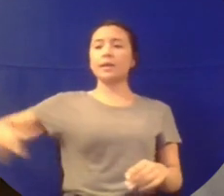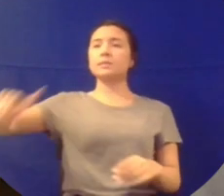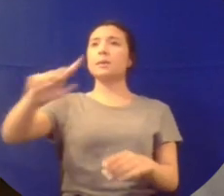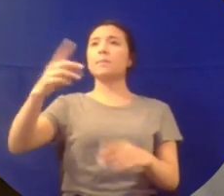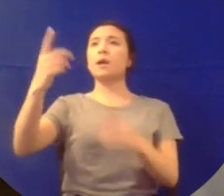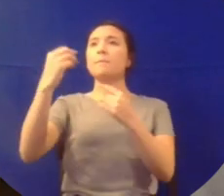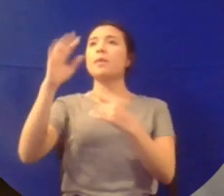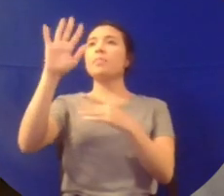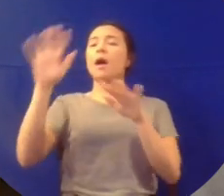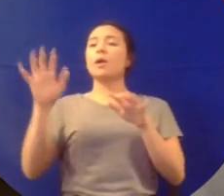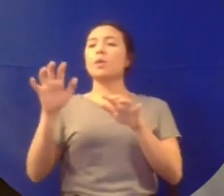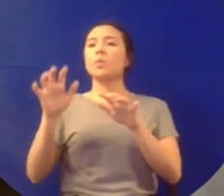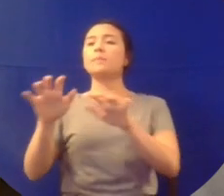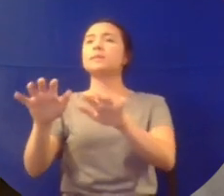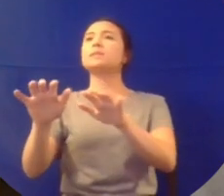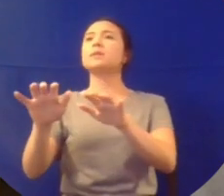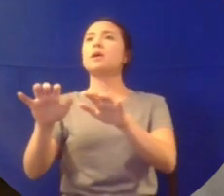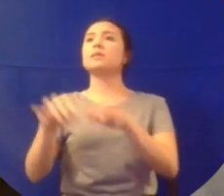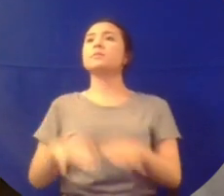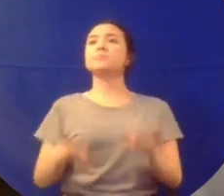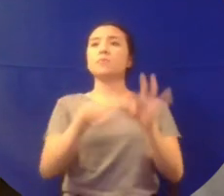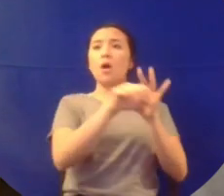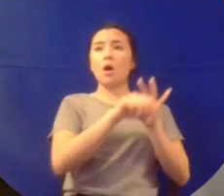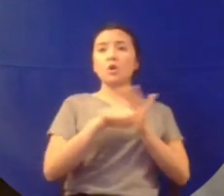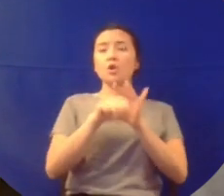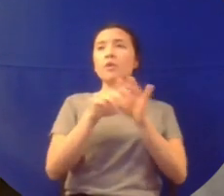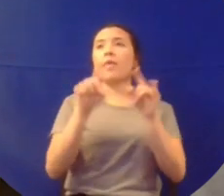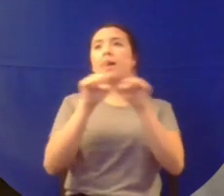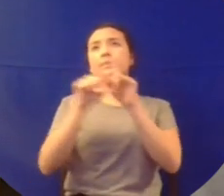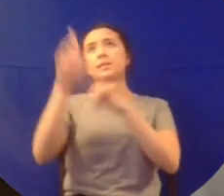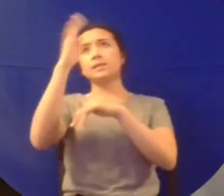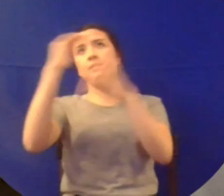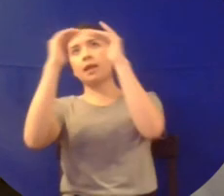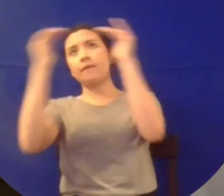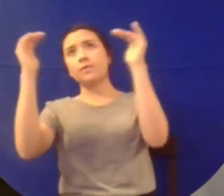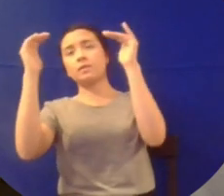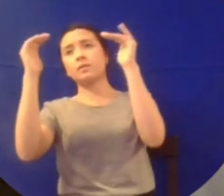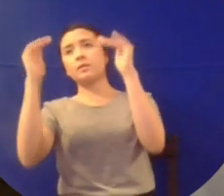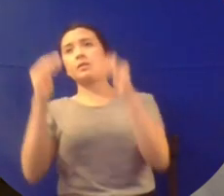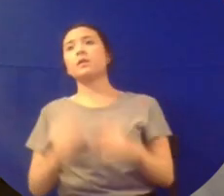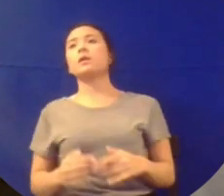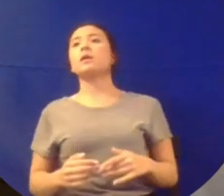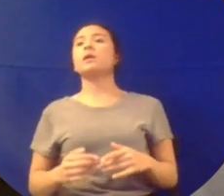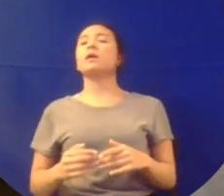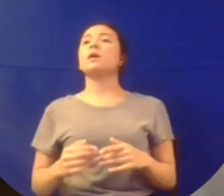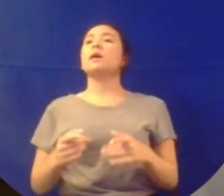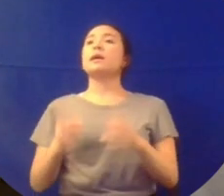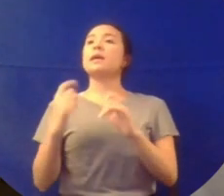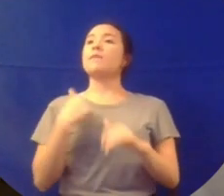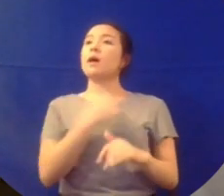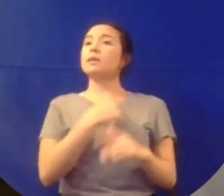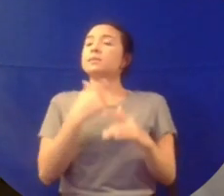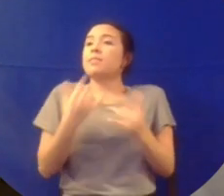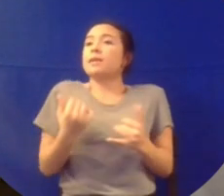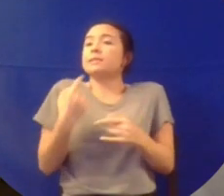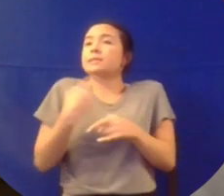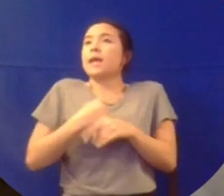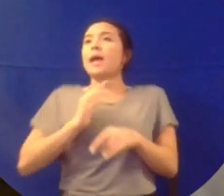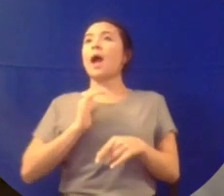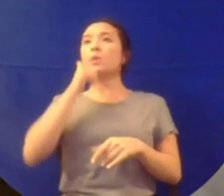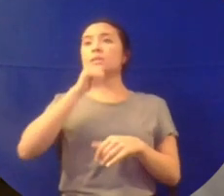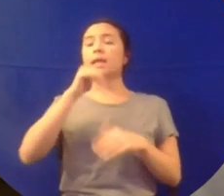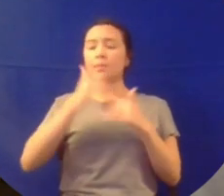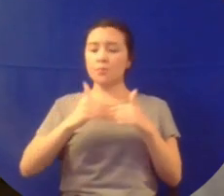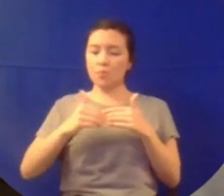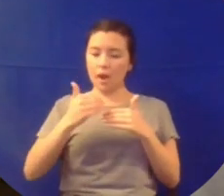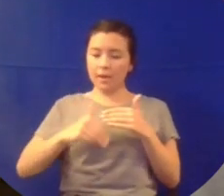in heaven, hallowed be thy name. Thy kingdom come, thy will be done, on earth as it is in